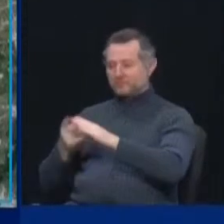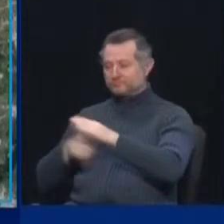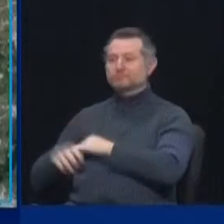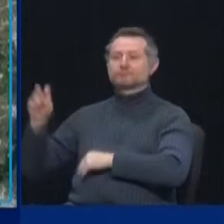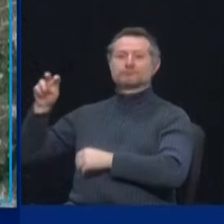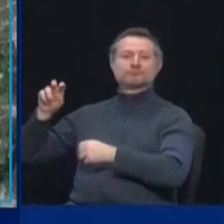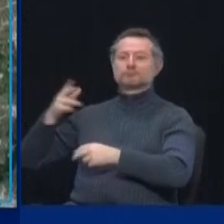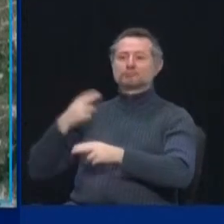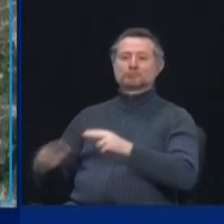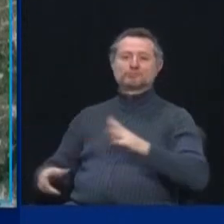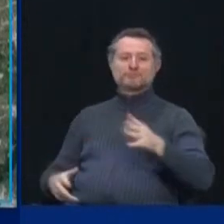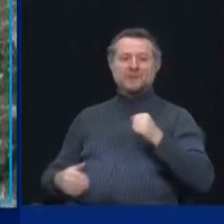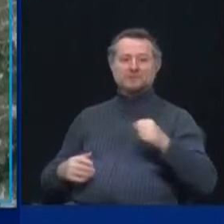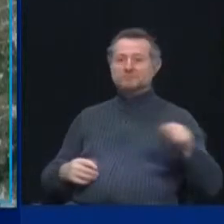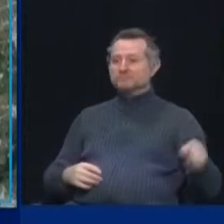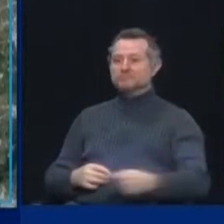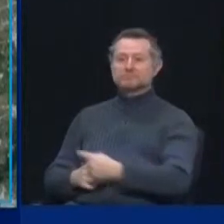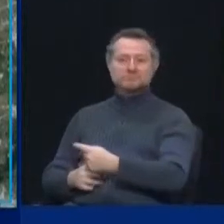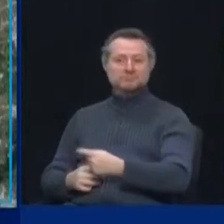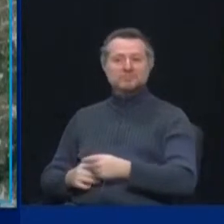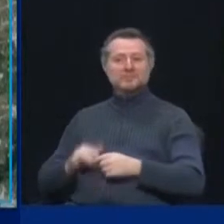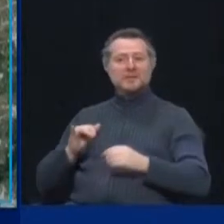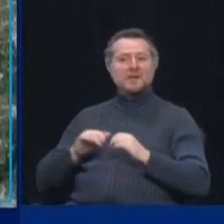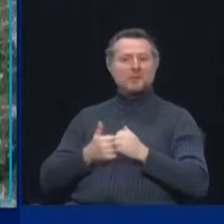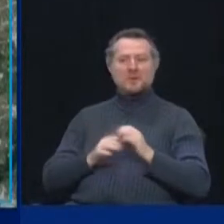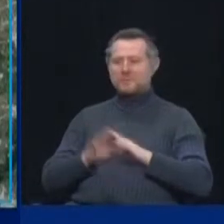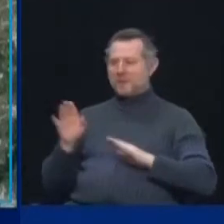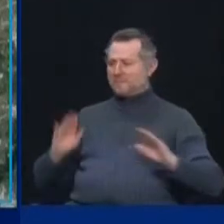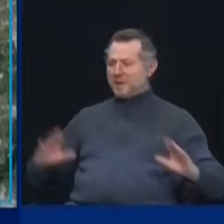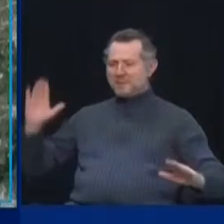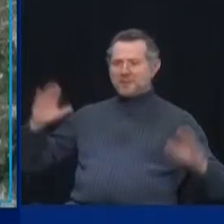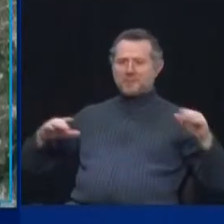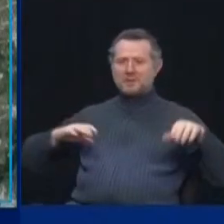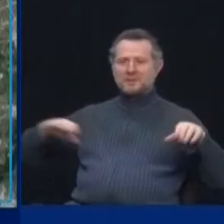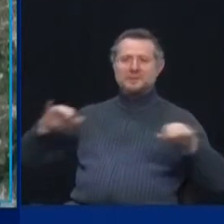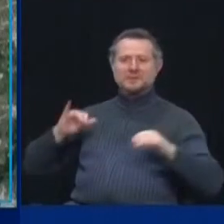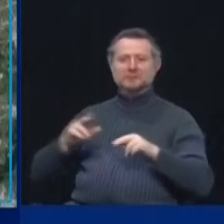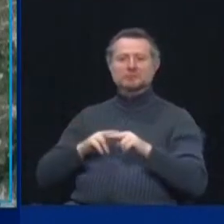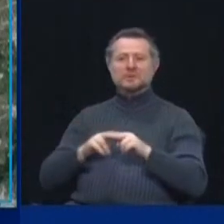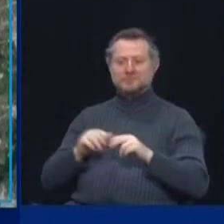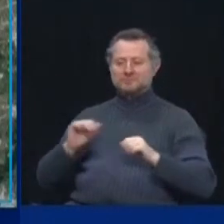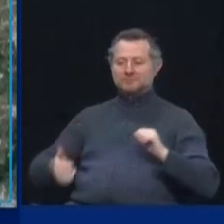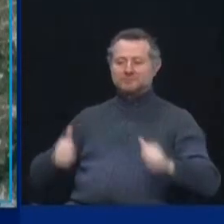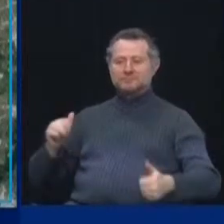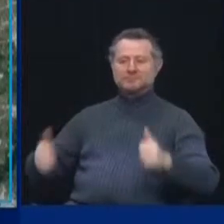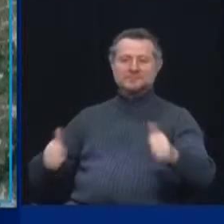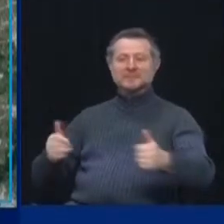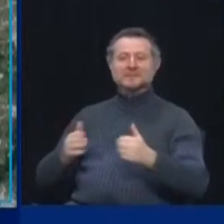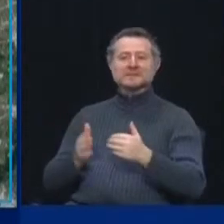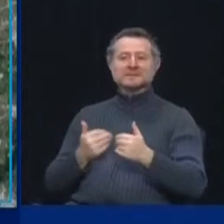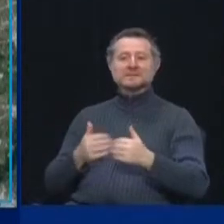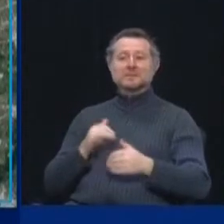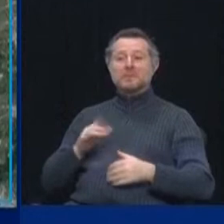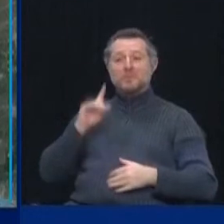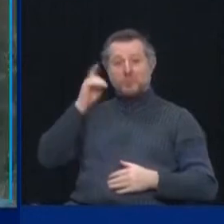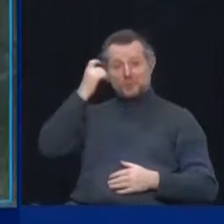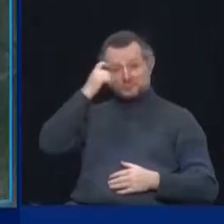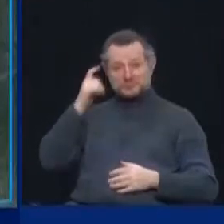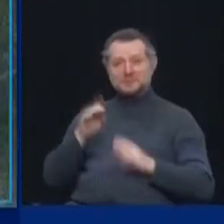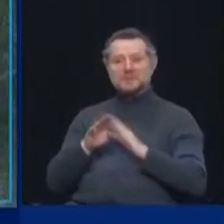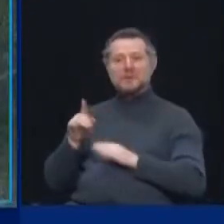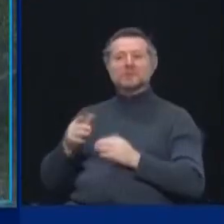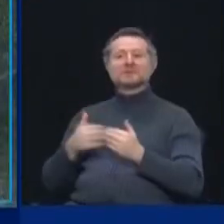areas that developed because they were accessible. Parts of the Bronx that have developed were the ones that were accessible. How do